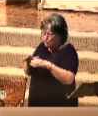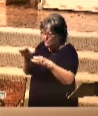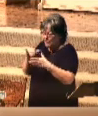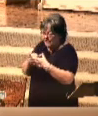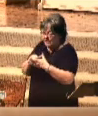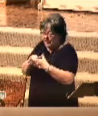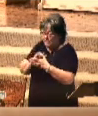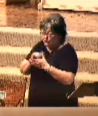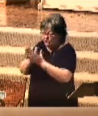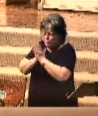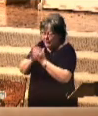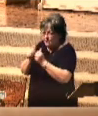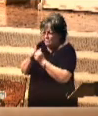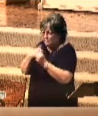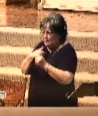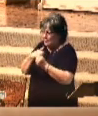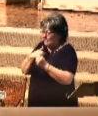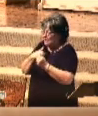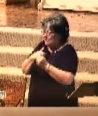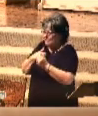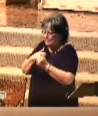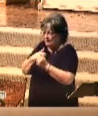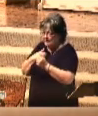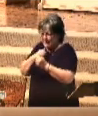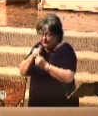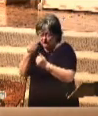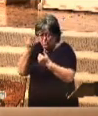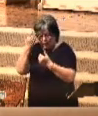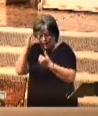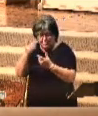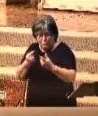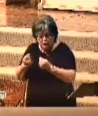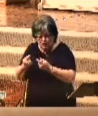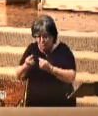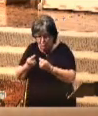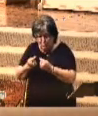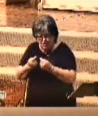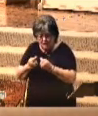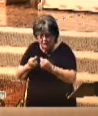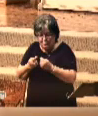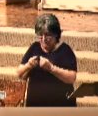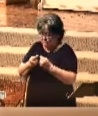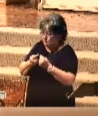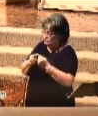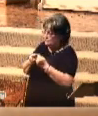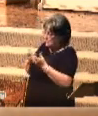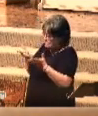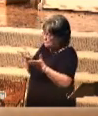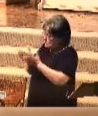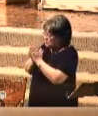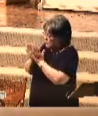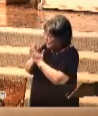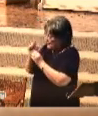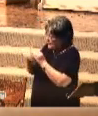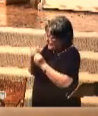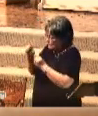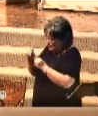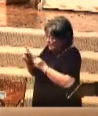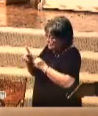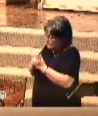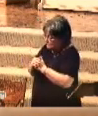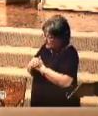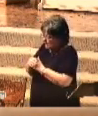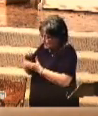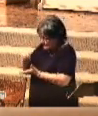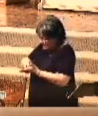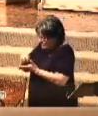I want you to pray with me that I don't know what to do. He said, well, let's pray about that. So they